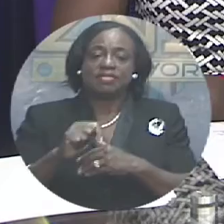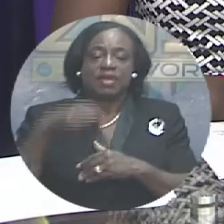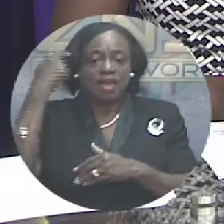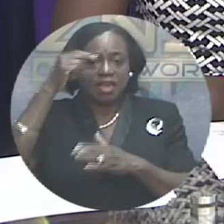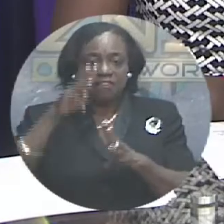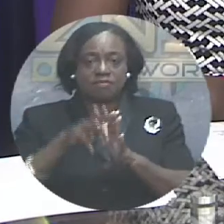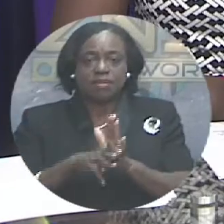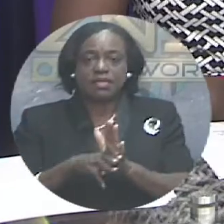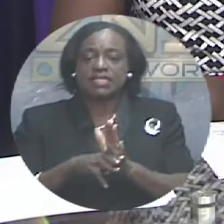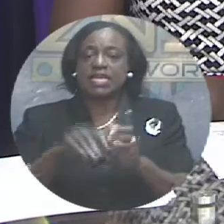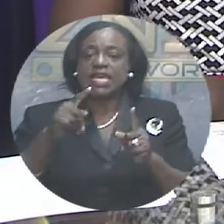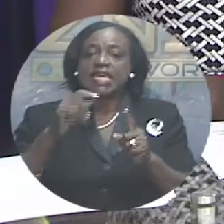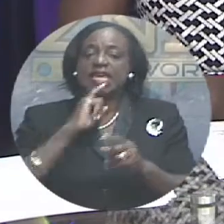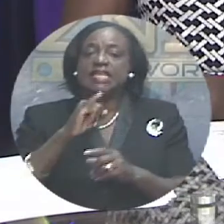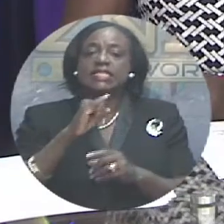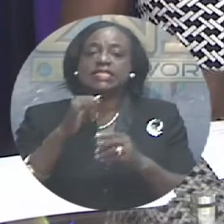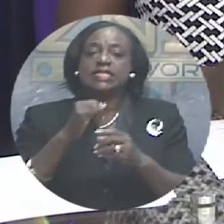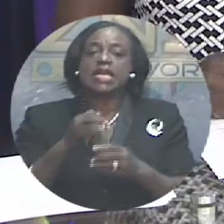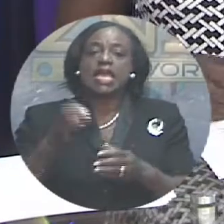bills is critical.